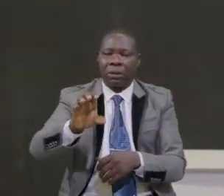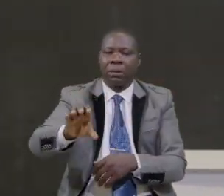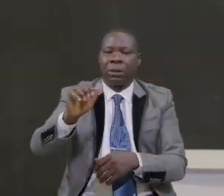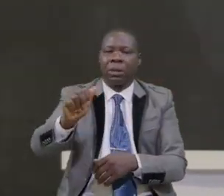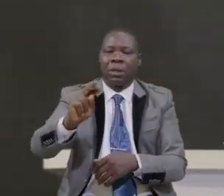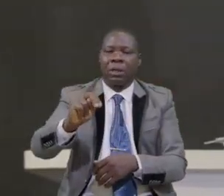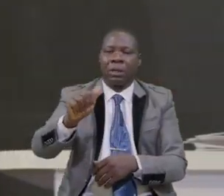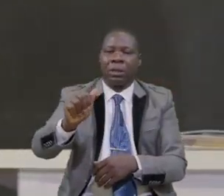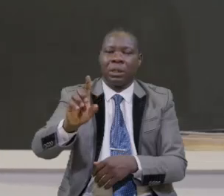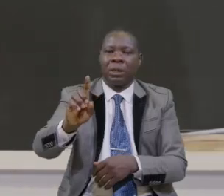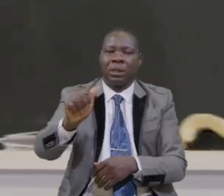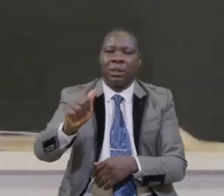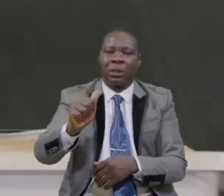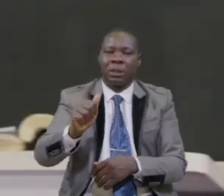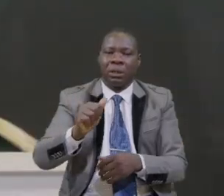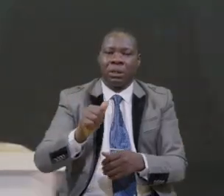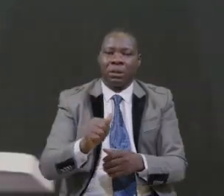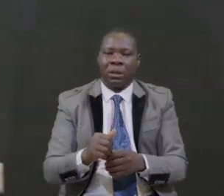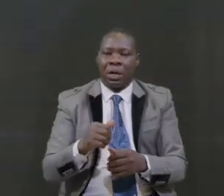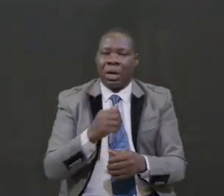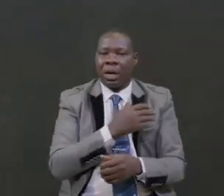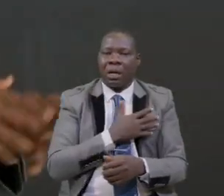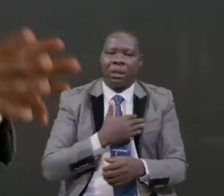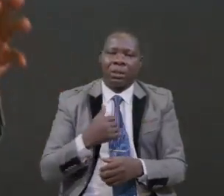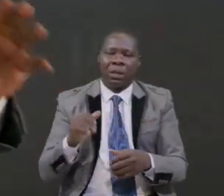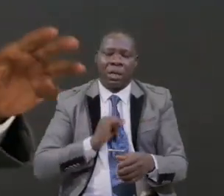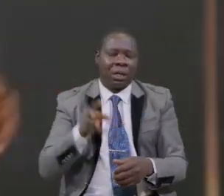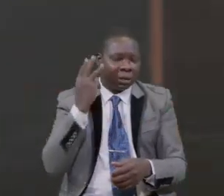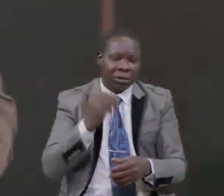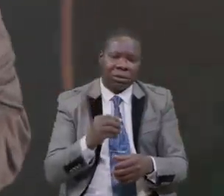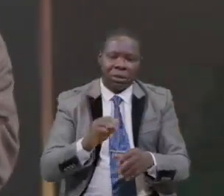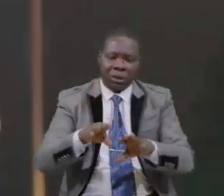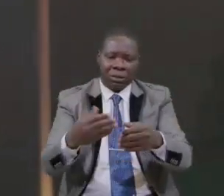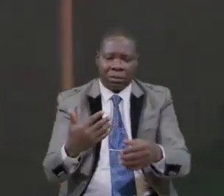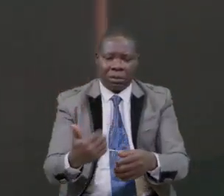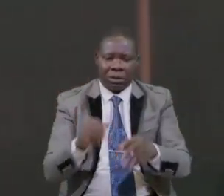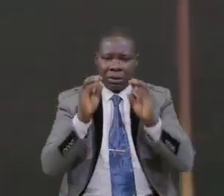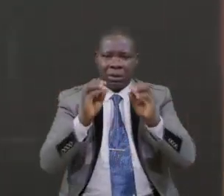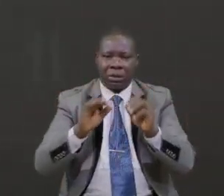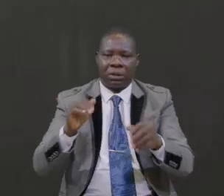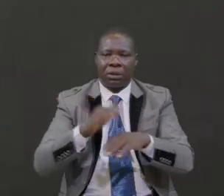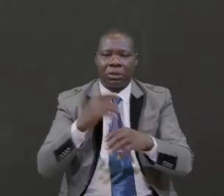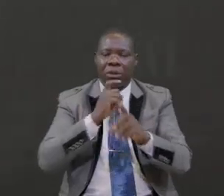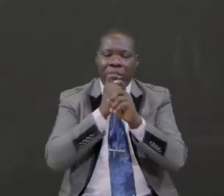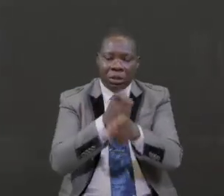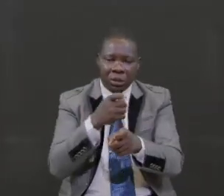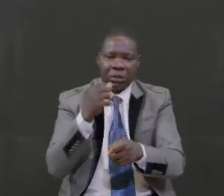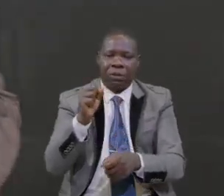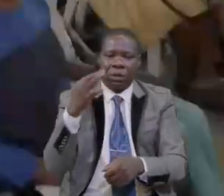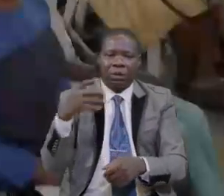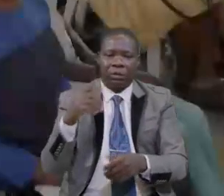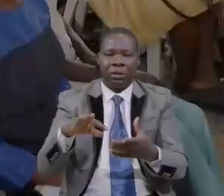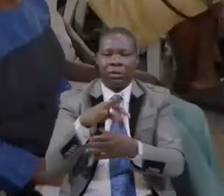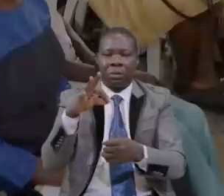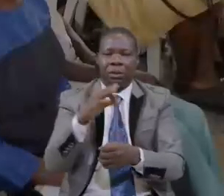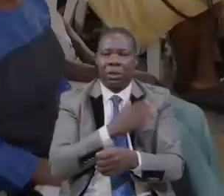Street. And, you know, I was giving a series on the gifts of the Spirit. And so